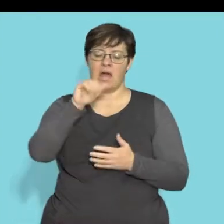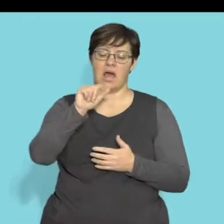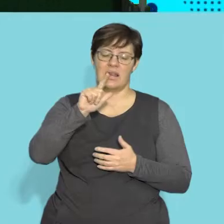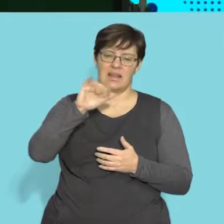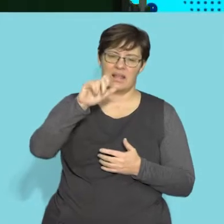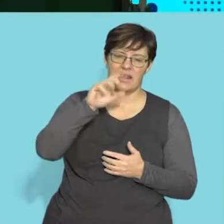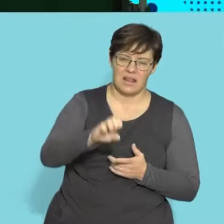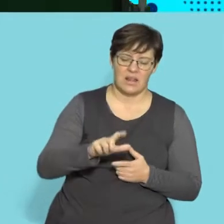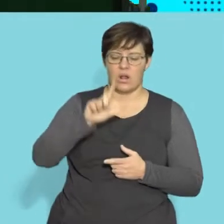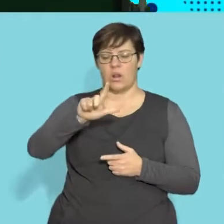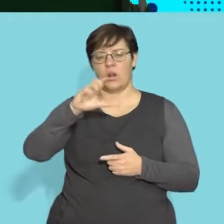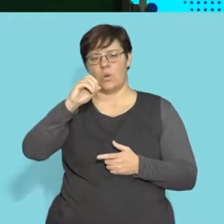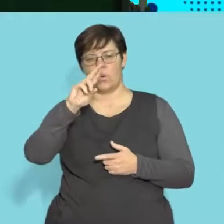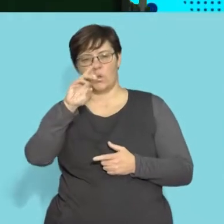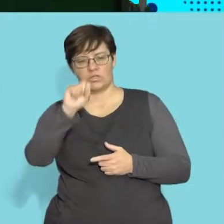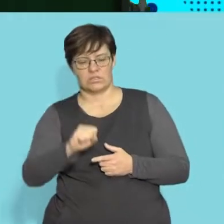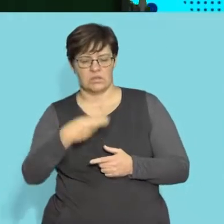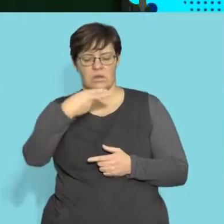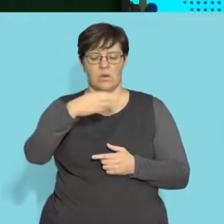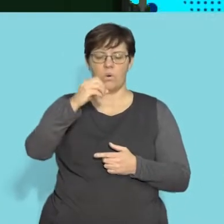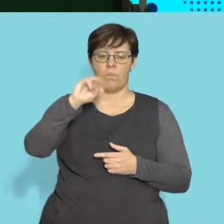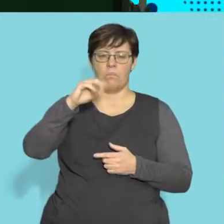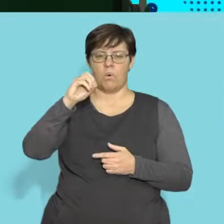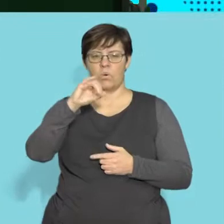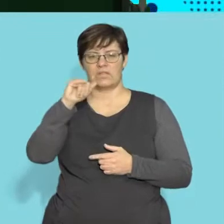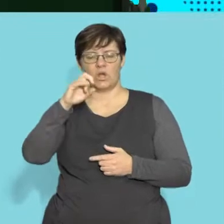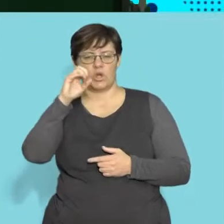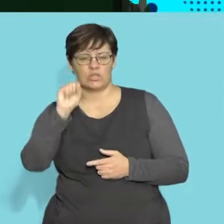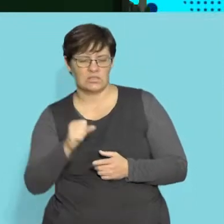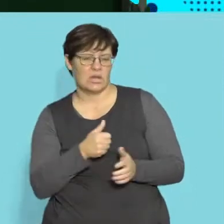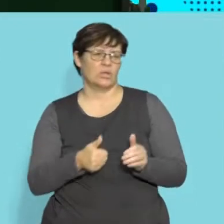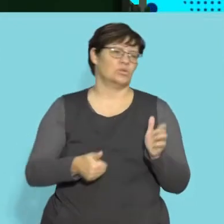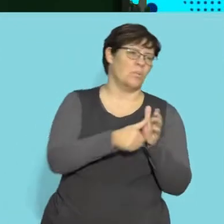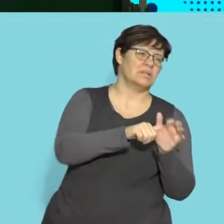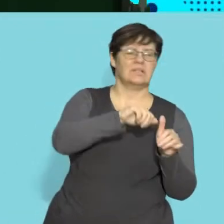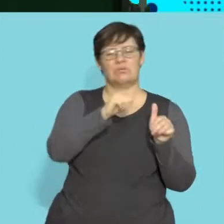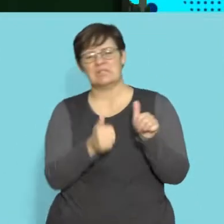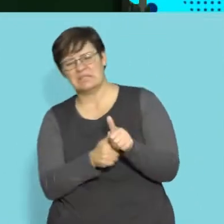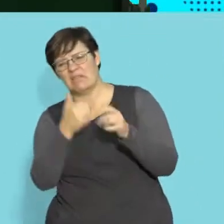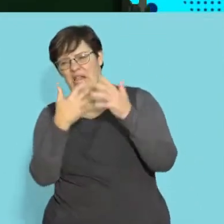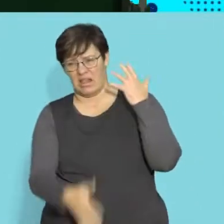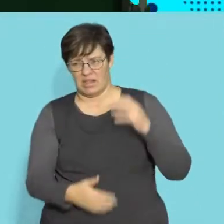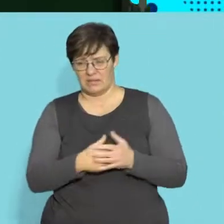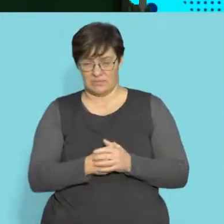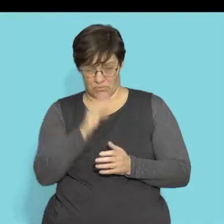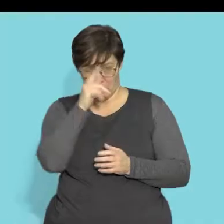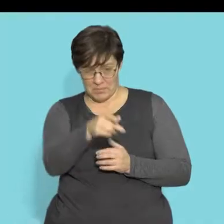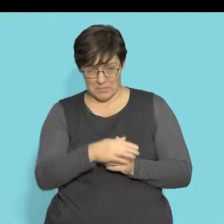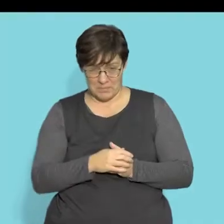alleles, locus, homozygous, heterozygous, dominant, recessive. Remember